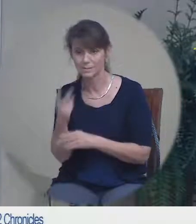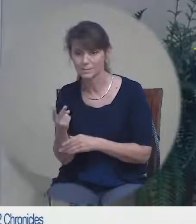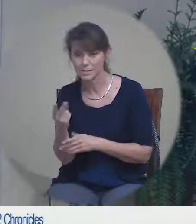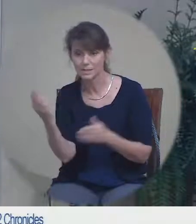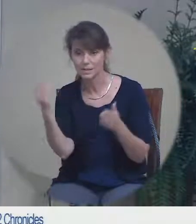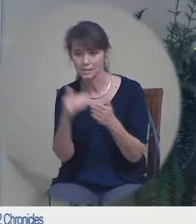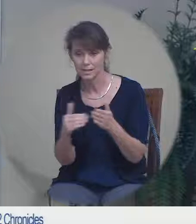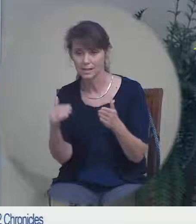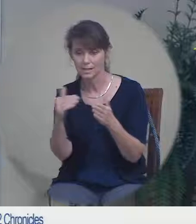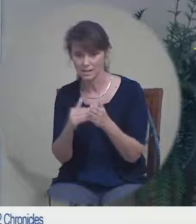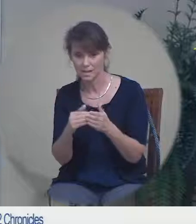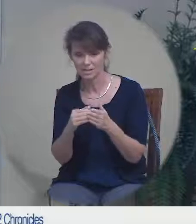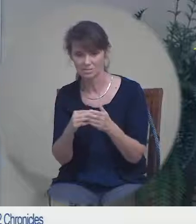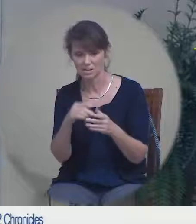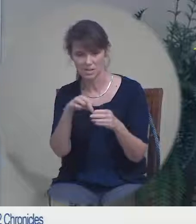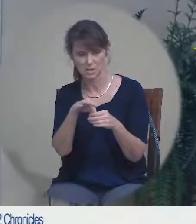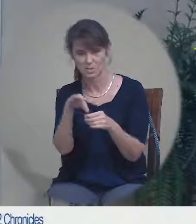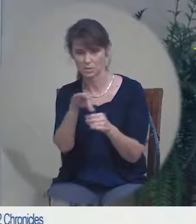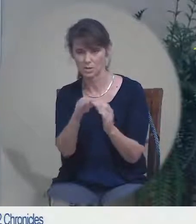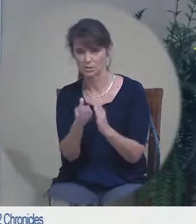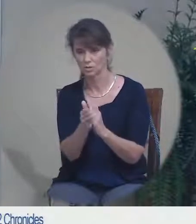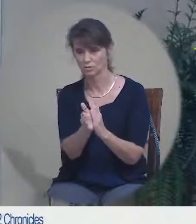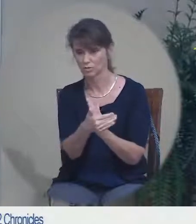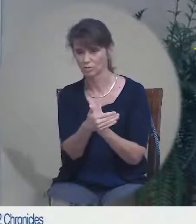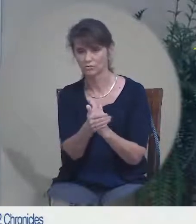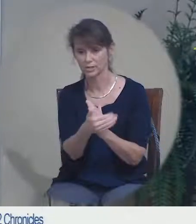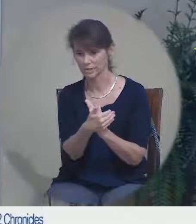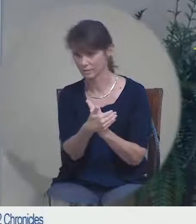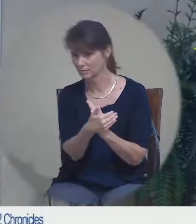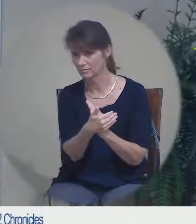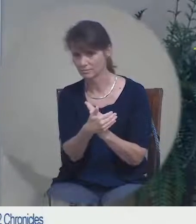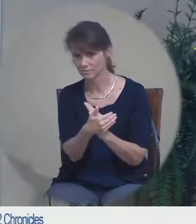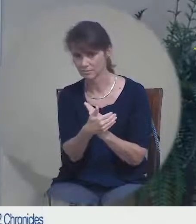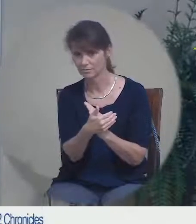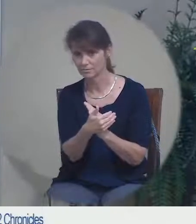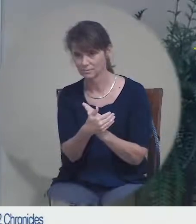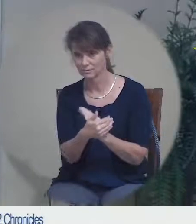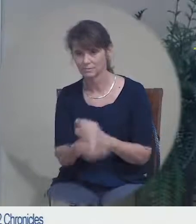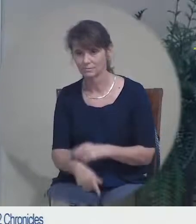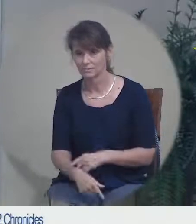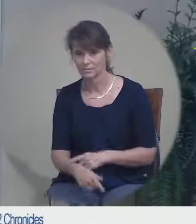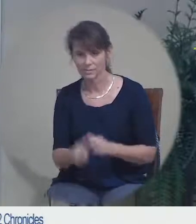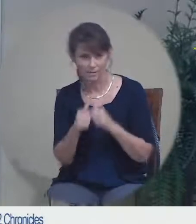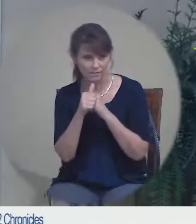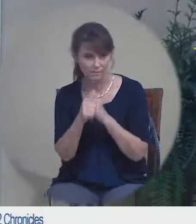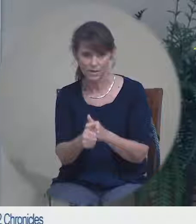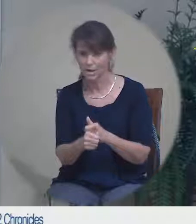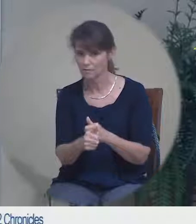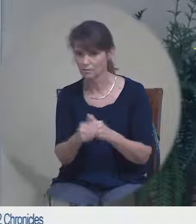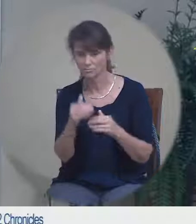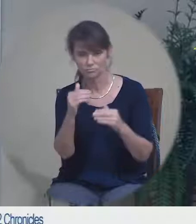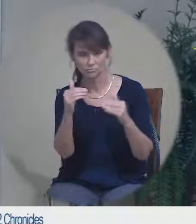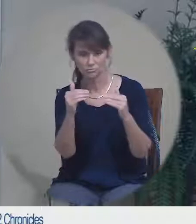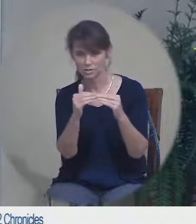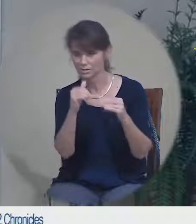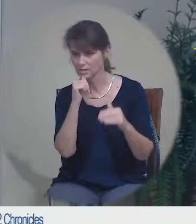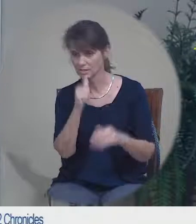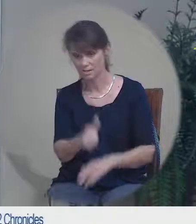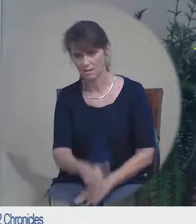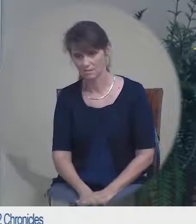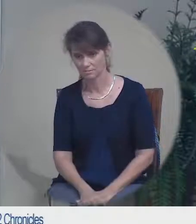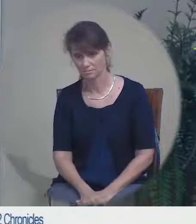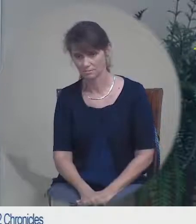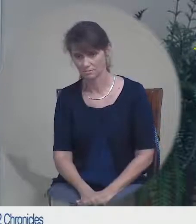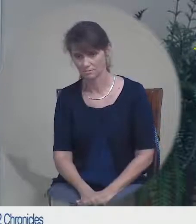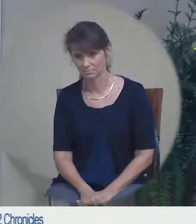spiritual adulterers. They oppress the poor. They show injustice and immorality. That's what the people did with their